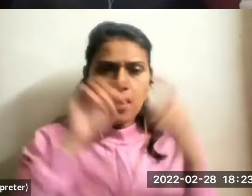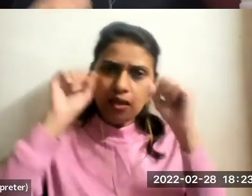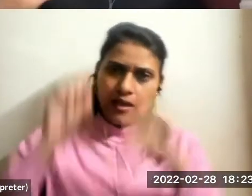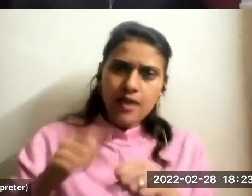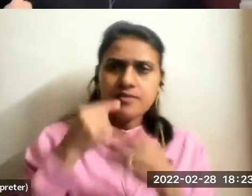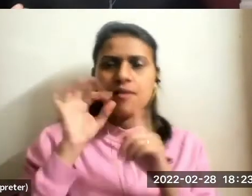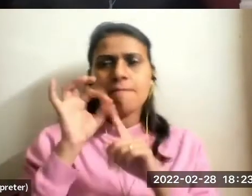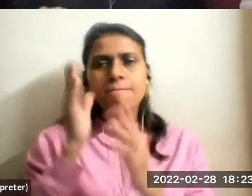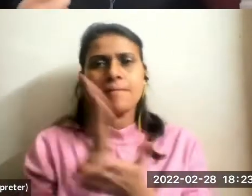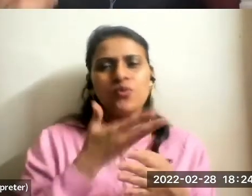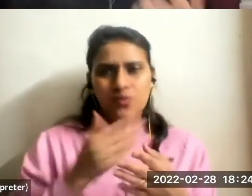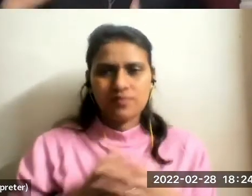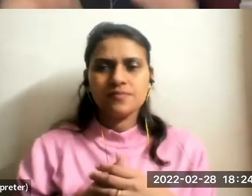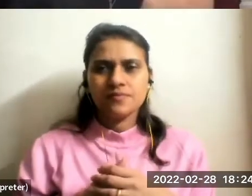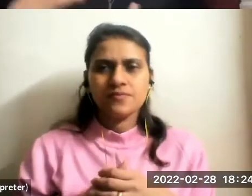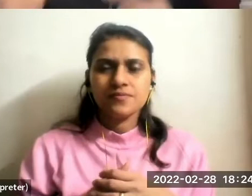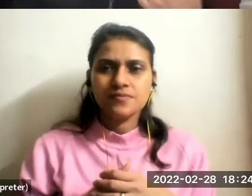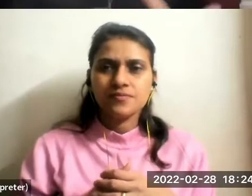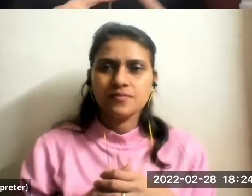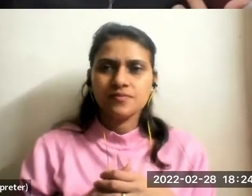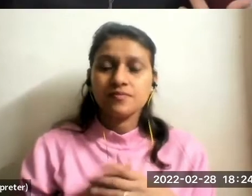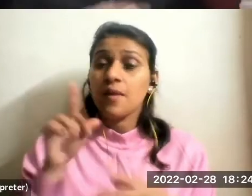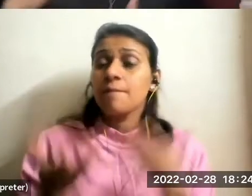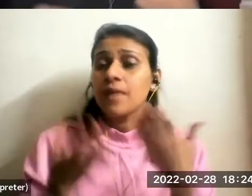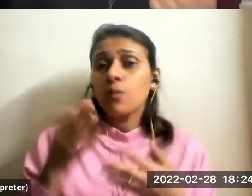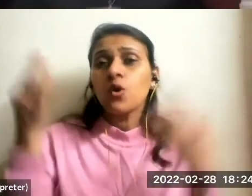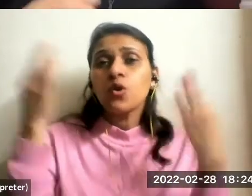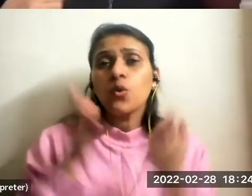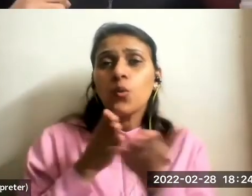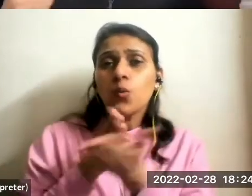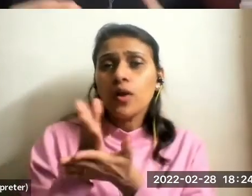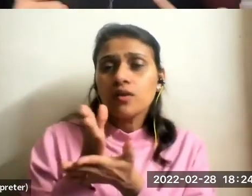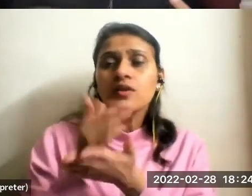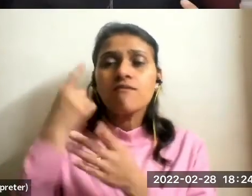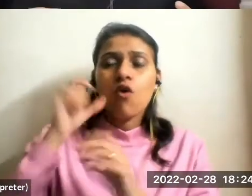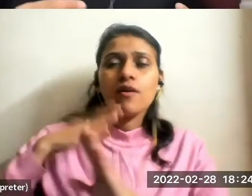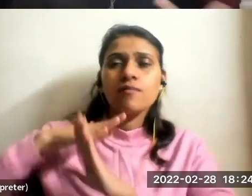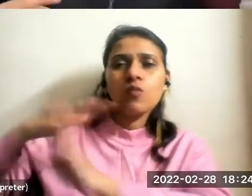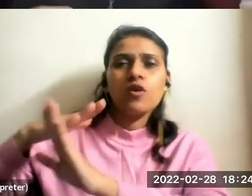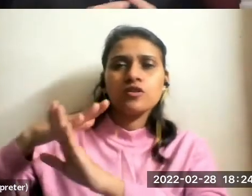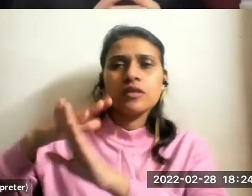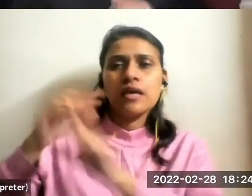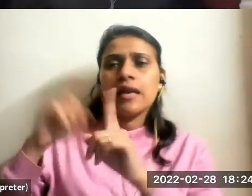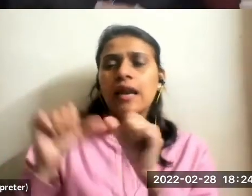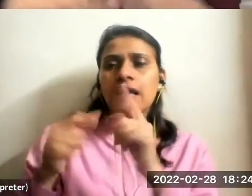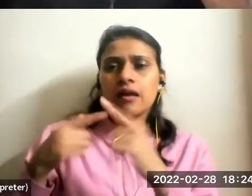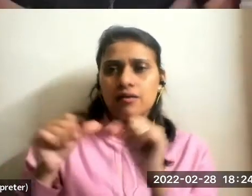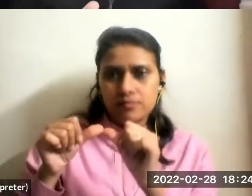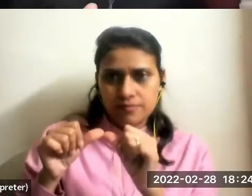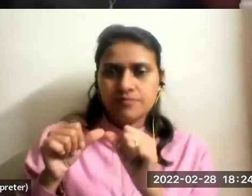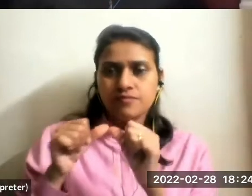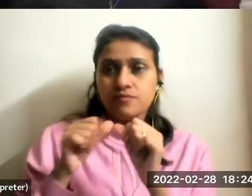whether continuing or whether one time. So there need to be maybe new ways of thinking about within personal data protection. How can individuals receive